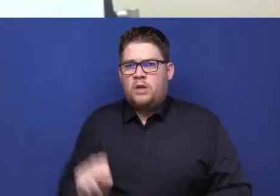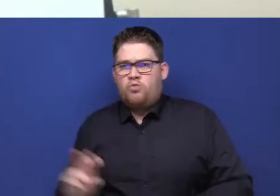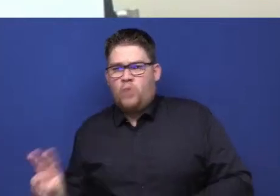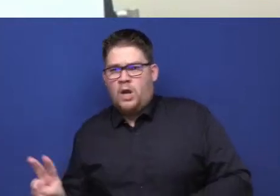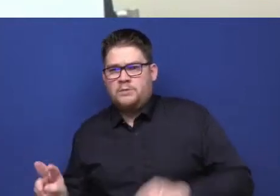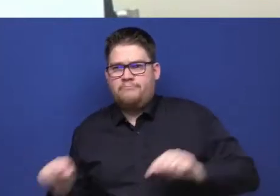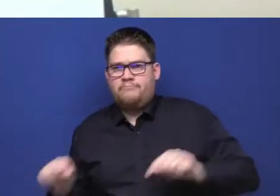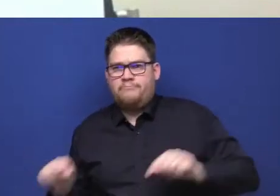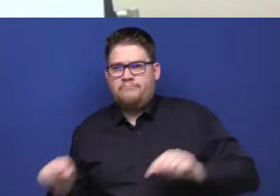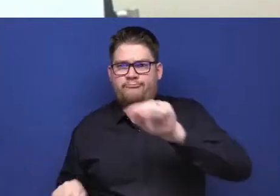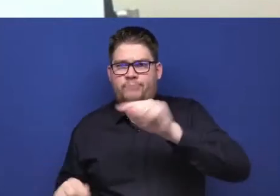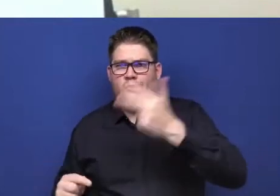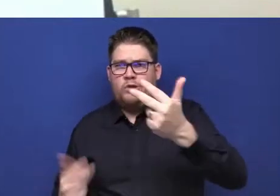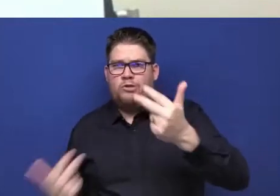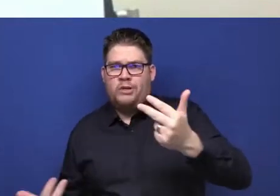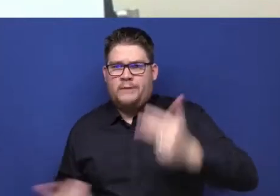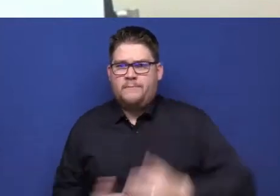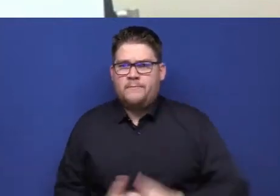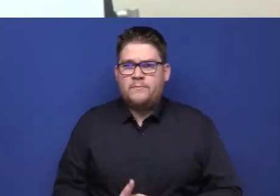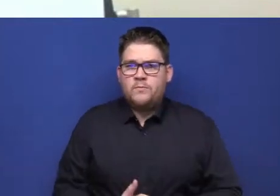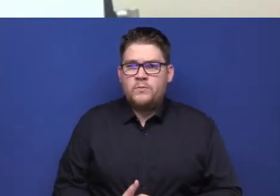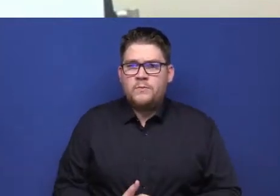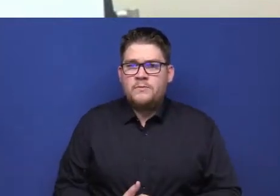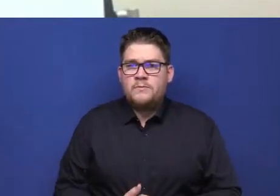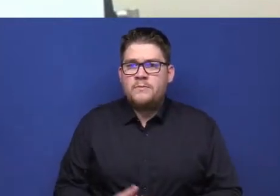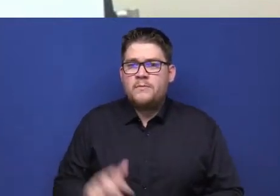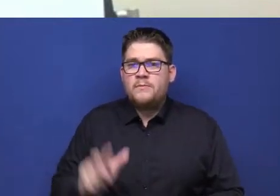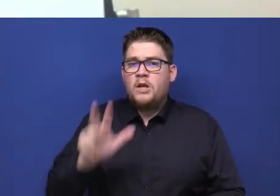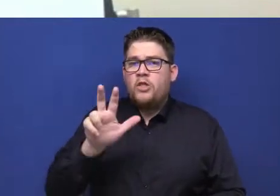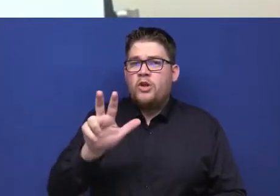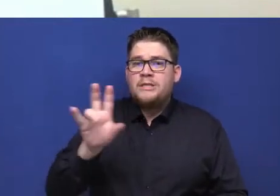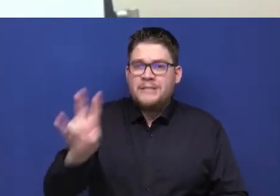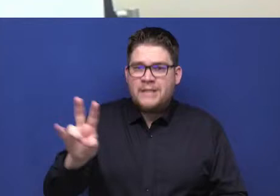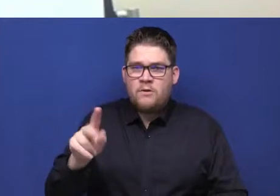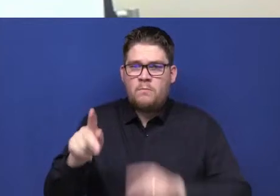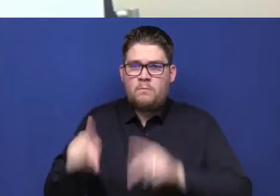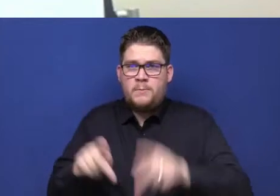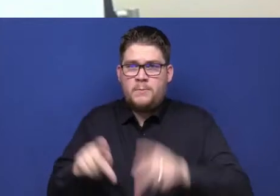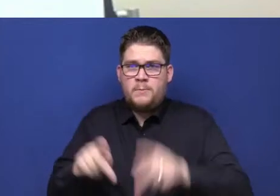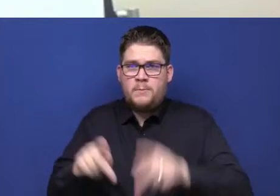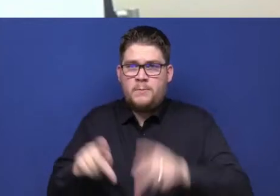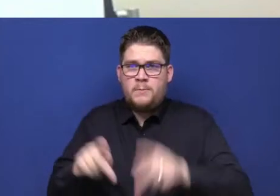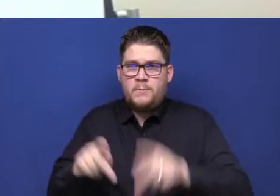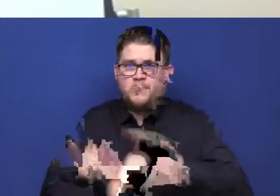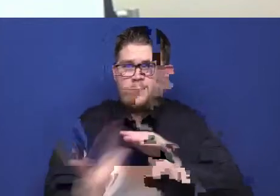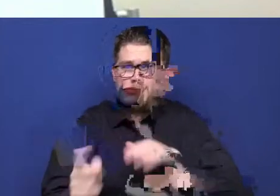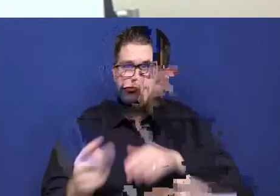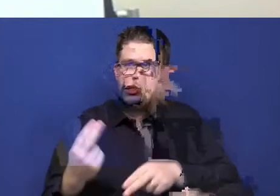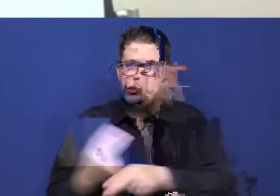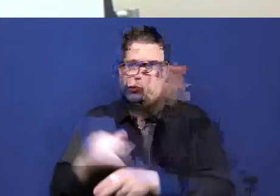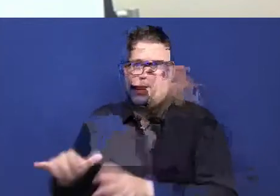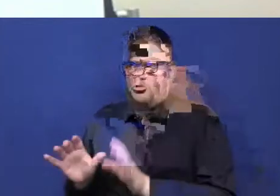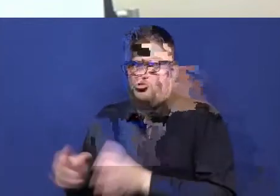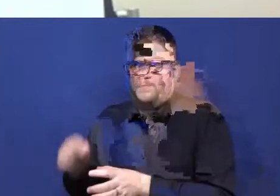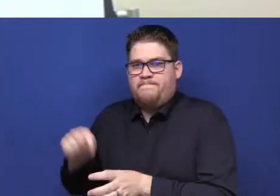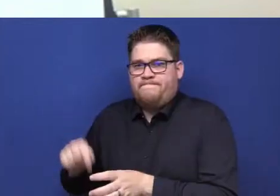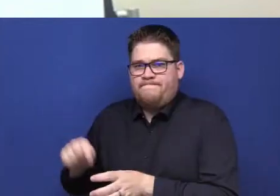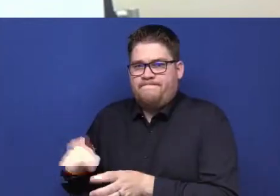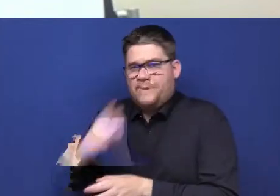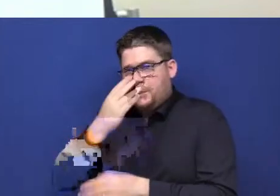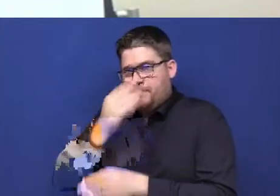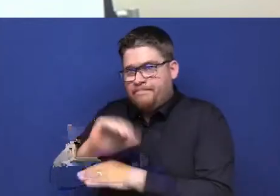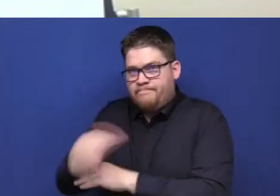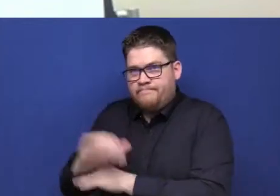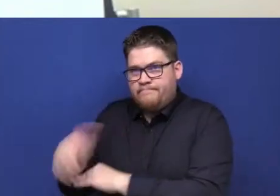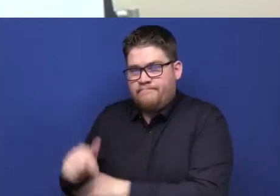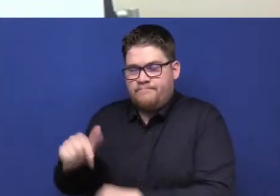to evacuation orders and alerts. First of all, I'd like to encourage all British Columbians as part of their emergency plan to ensure that they have a